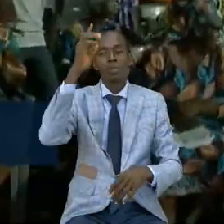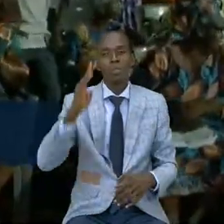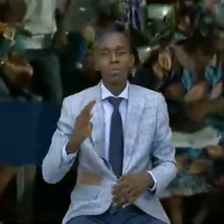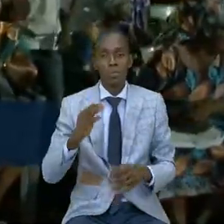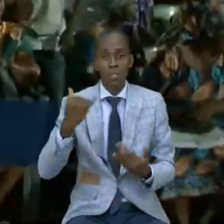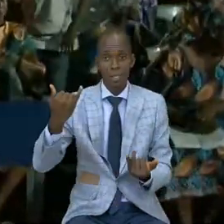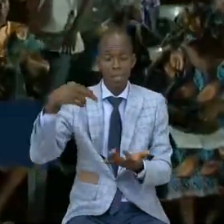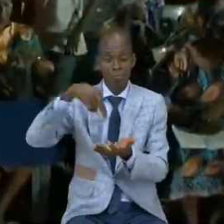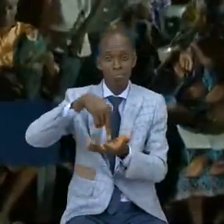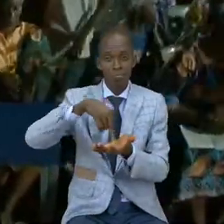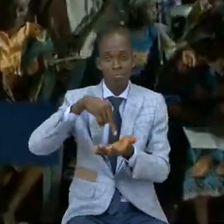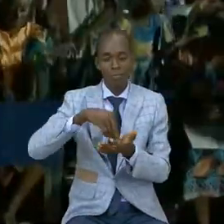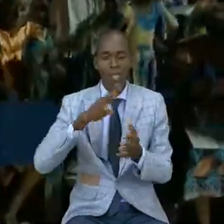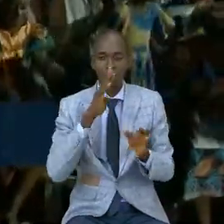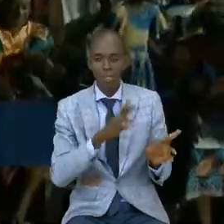Get ready, be praying.